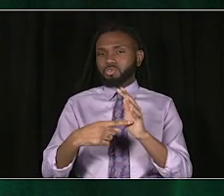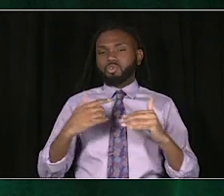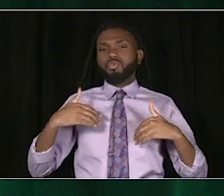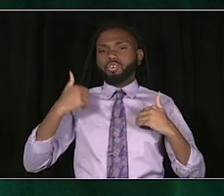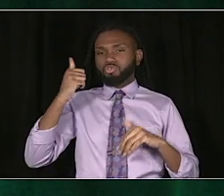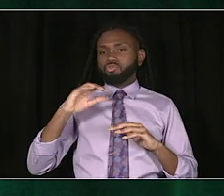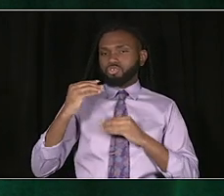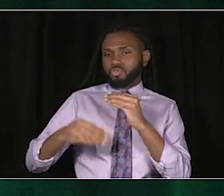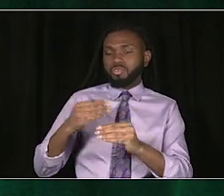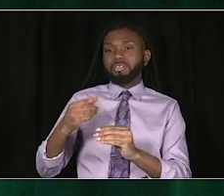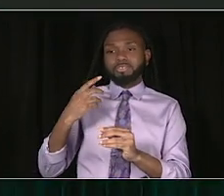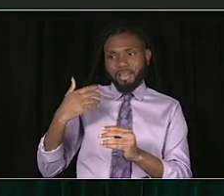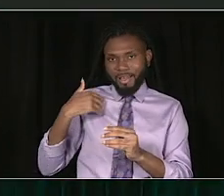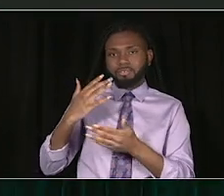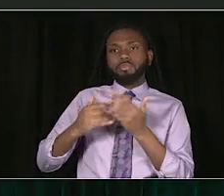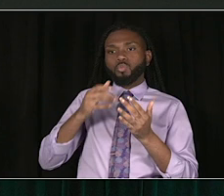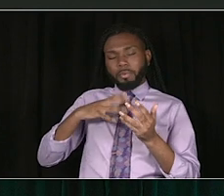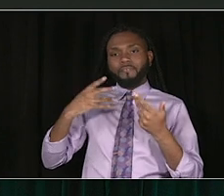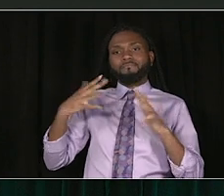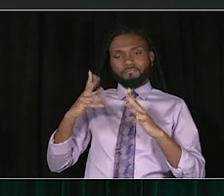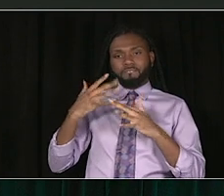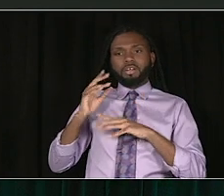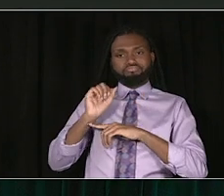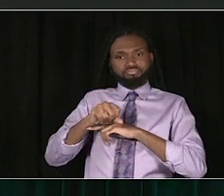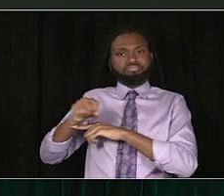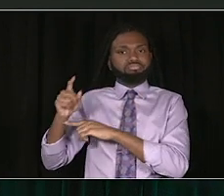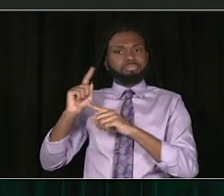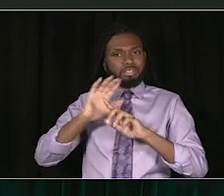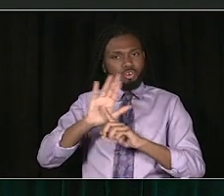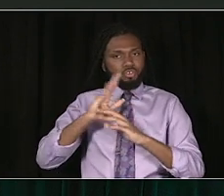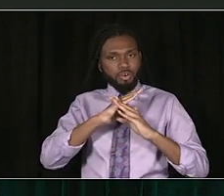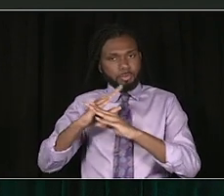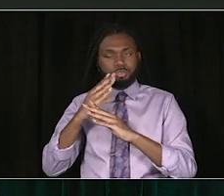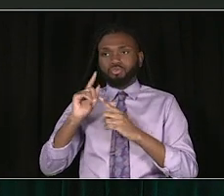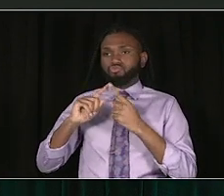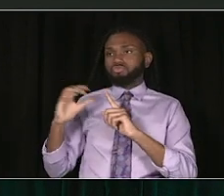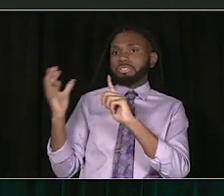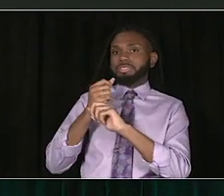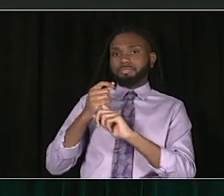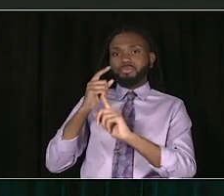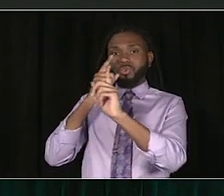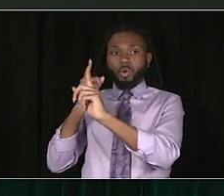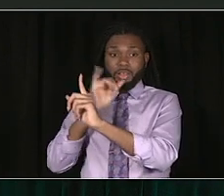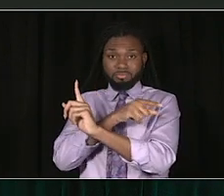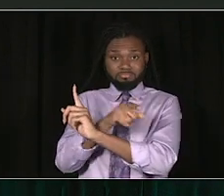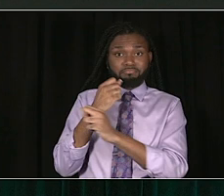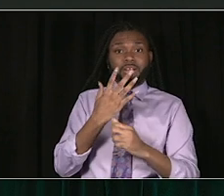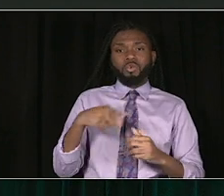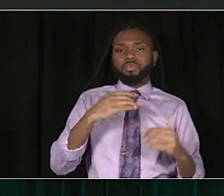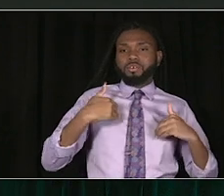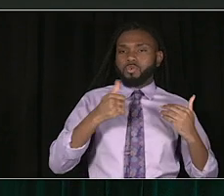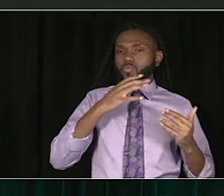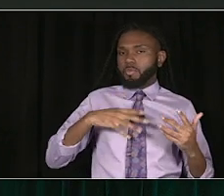are women who have overcome obstacles and challenges to achieve the goals that these younger women look to gain